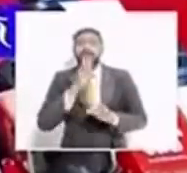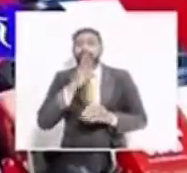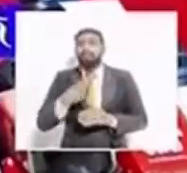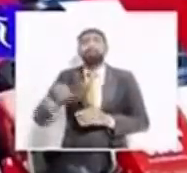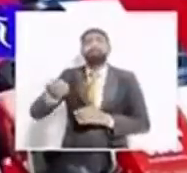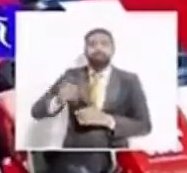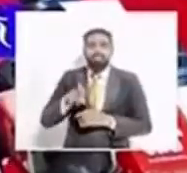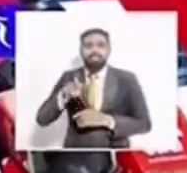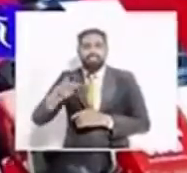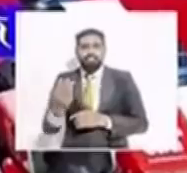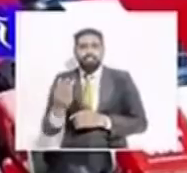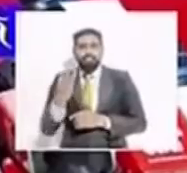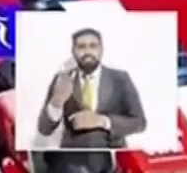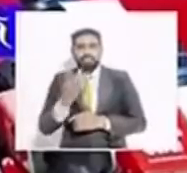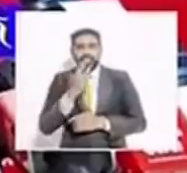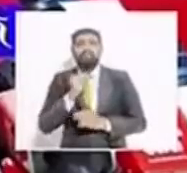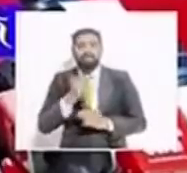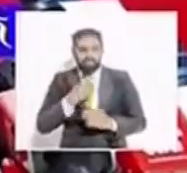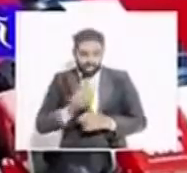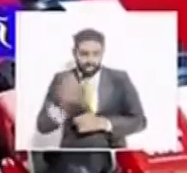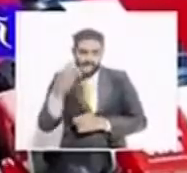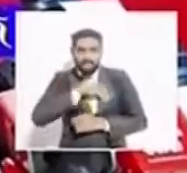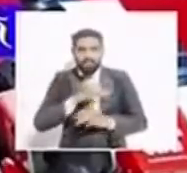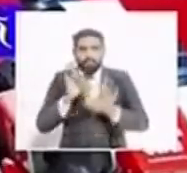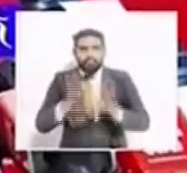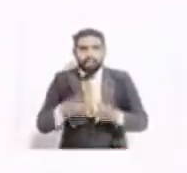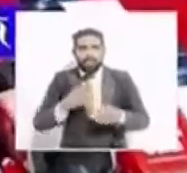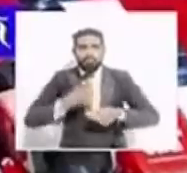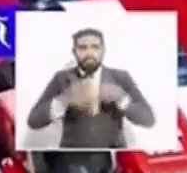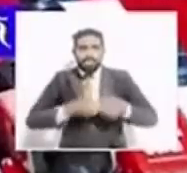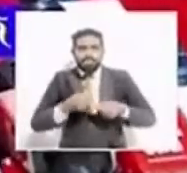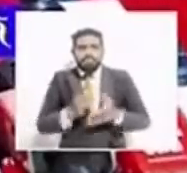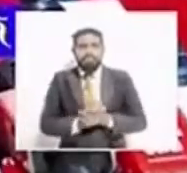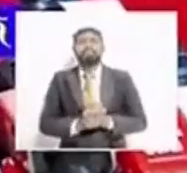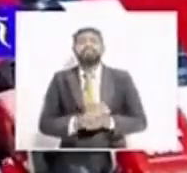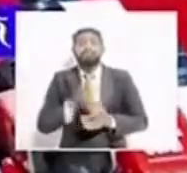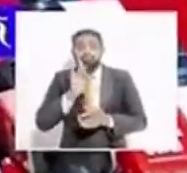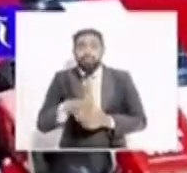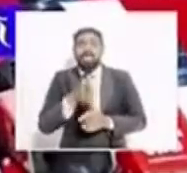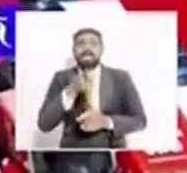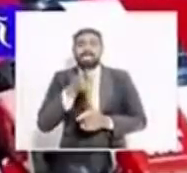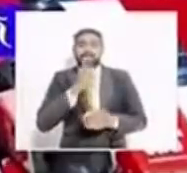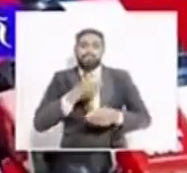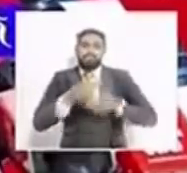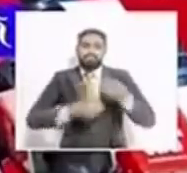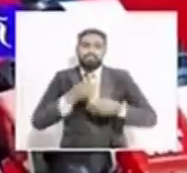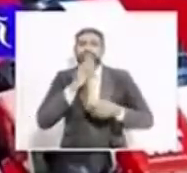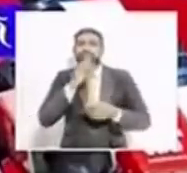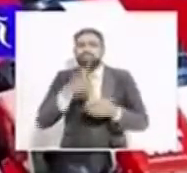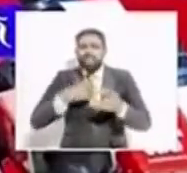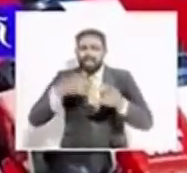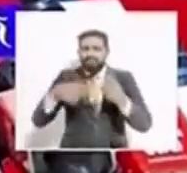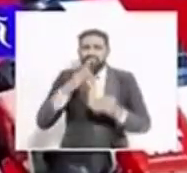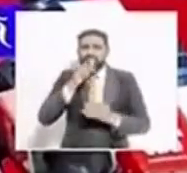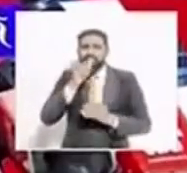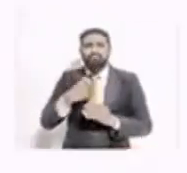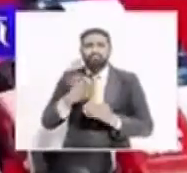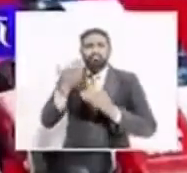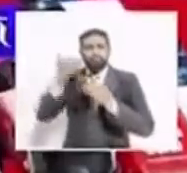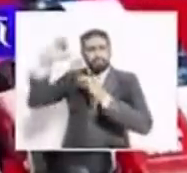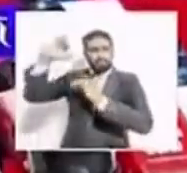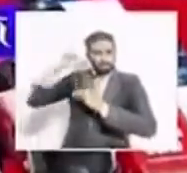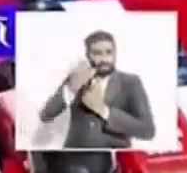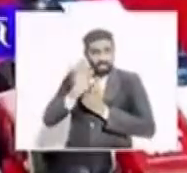something more than their trade income. And when these companies went to import raw materials for their exports, Basil Rajapaksa, as the finance